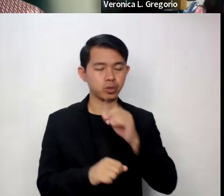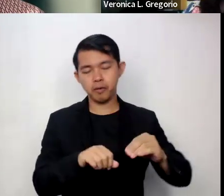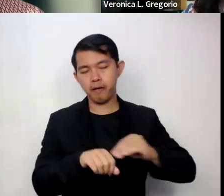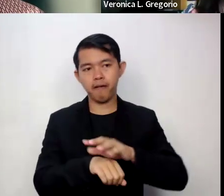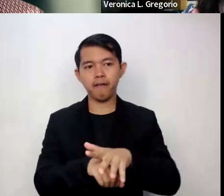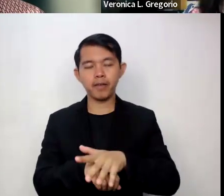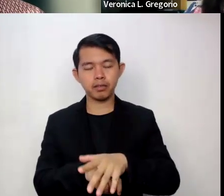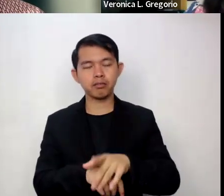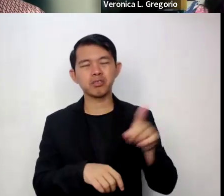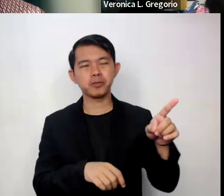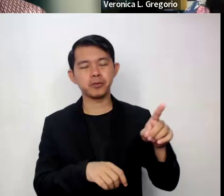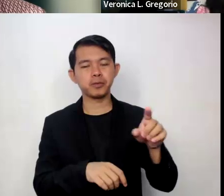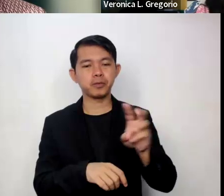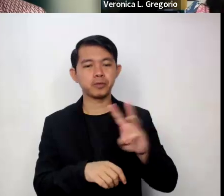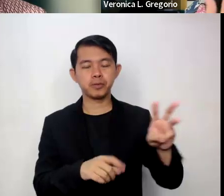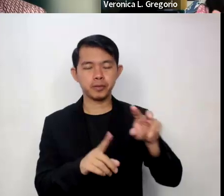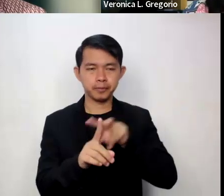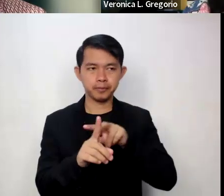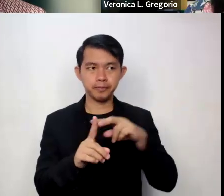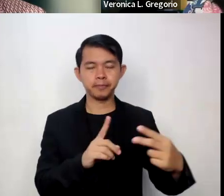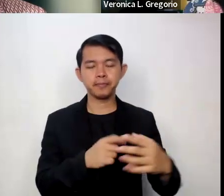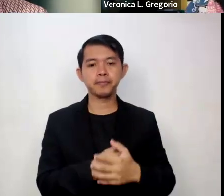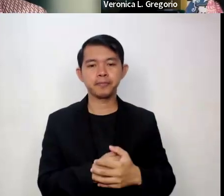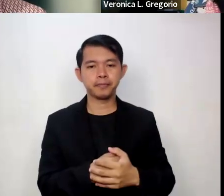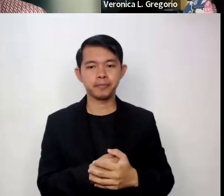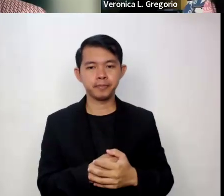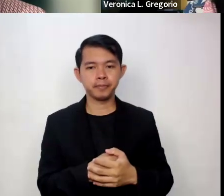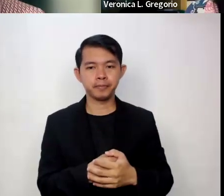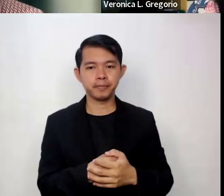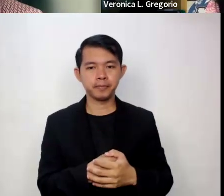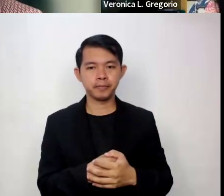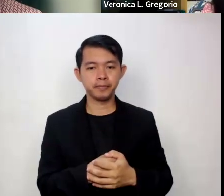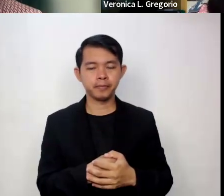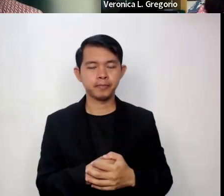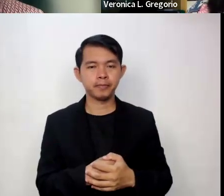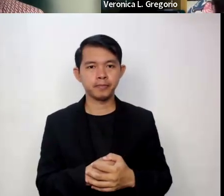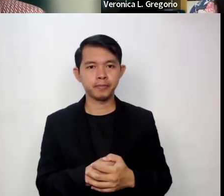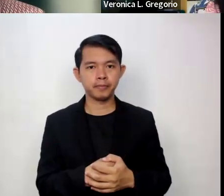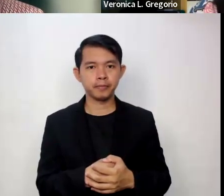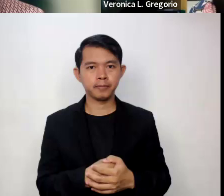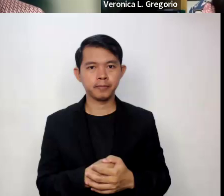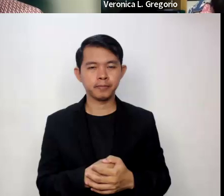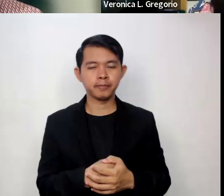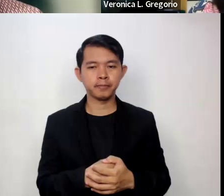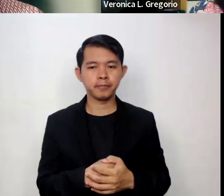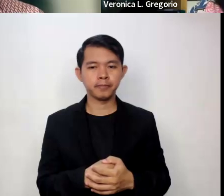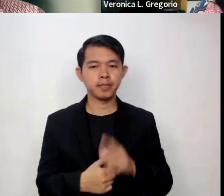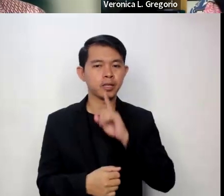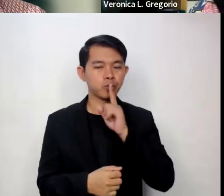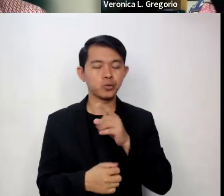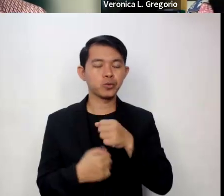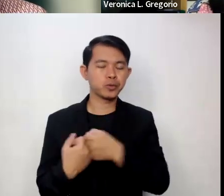Western perspectives, right? If we don't get the funding that we need. So it's a struggle,